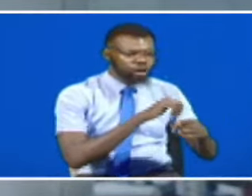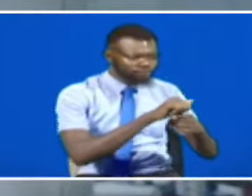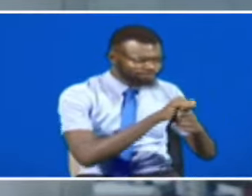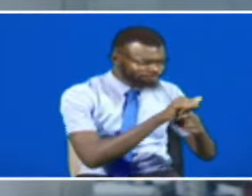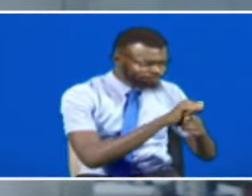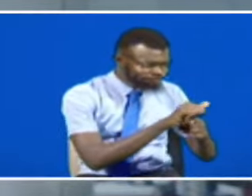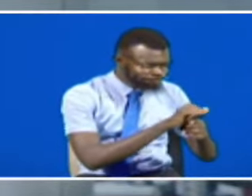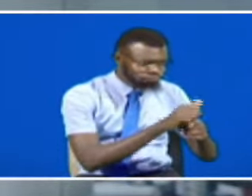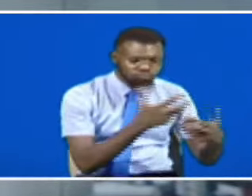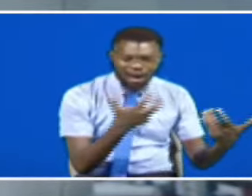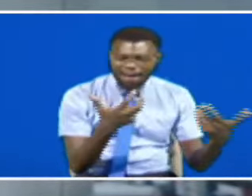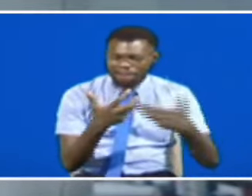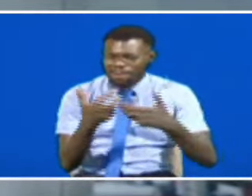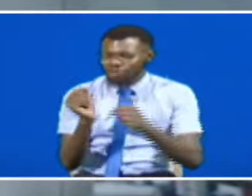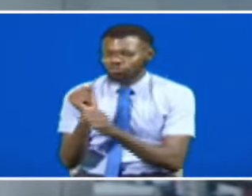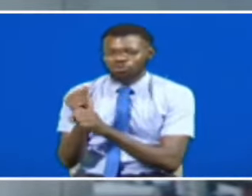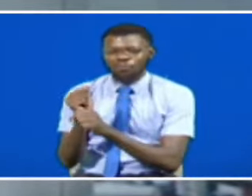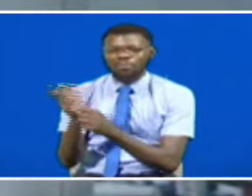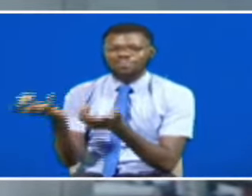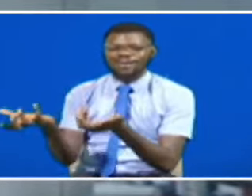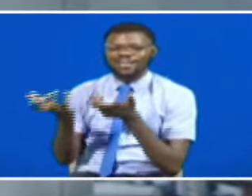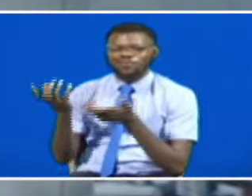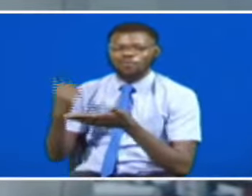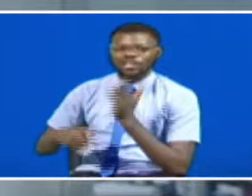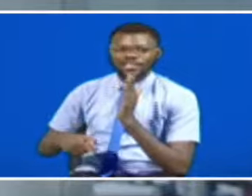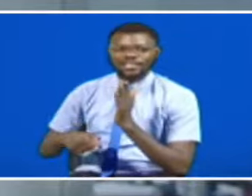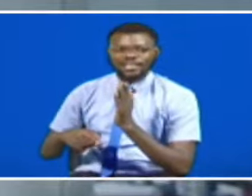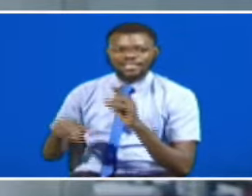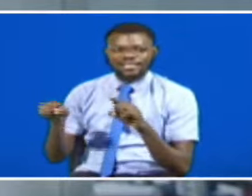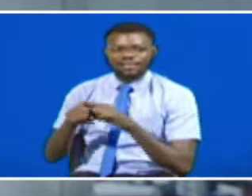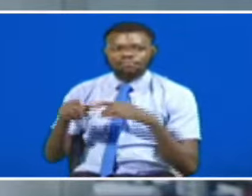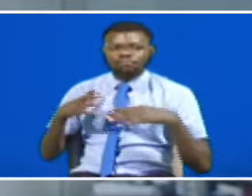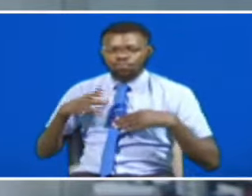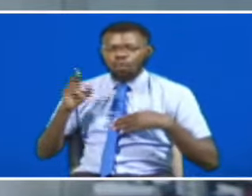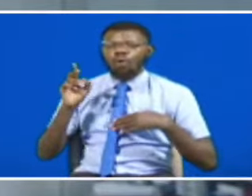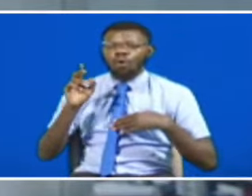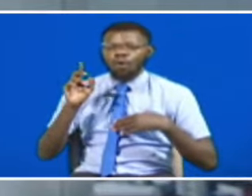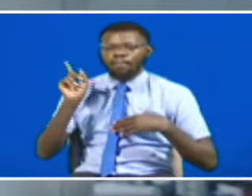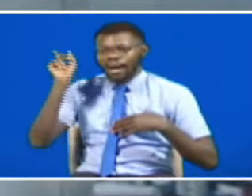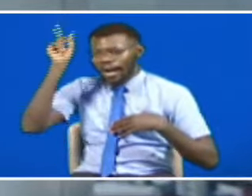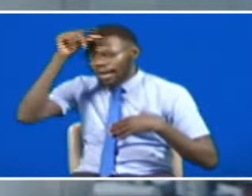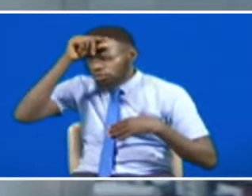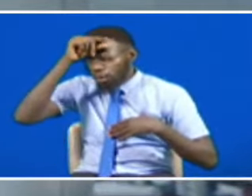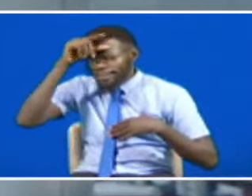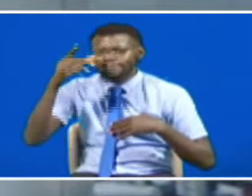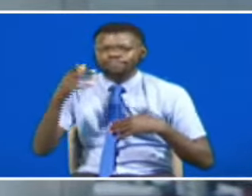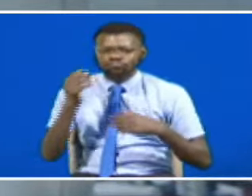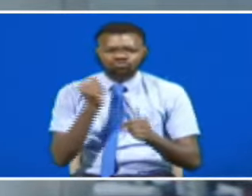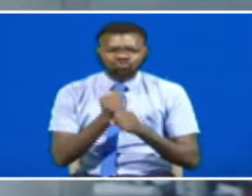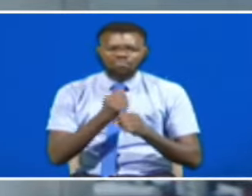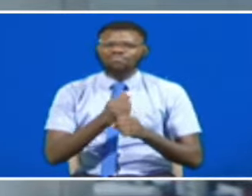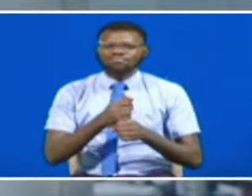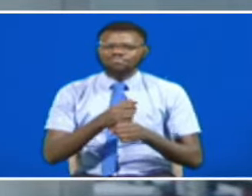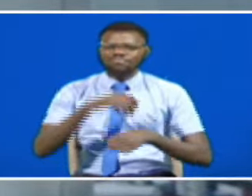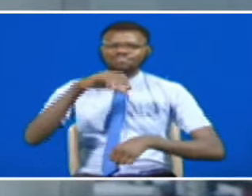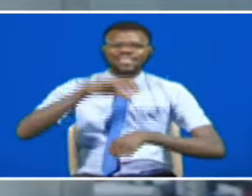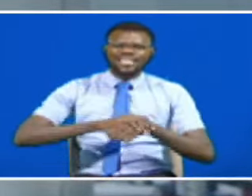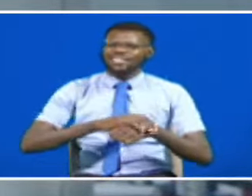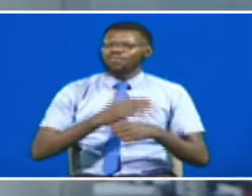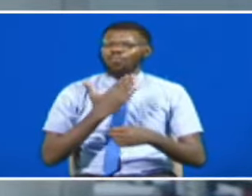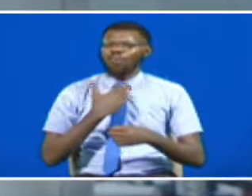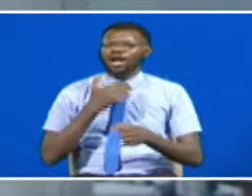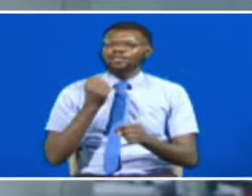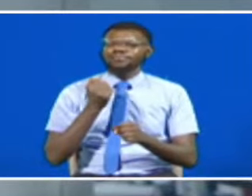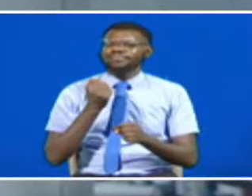demands, enhance skill acquisition, empower graduates to start businesses, and reduce unemployment in the country.